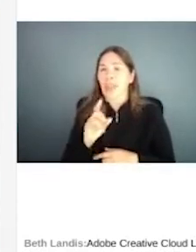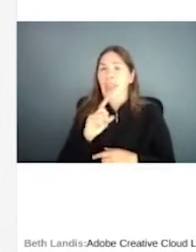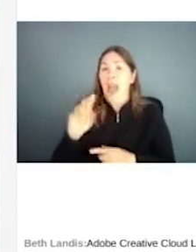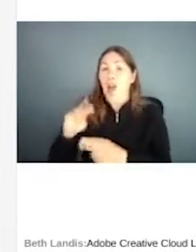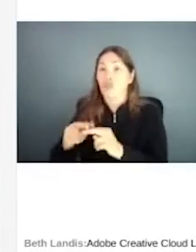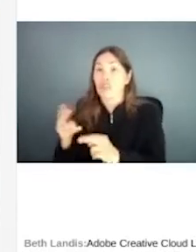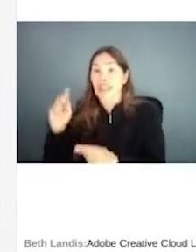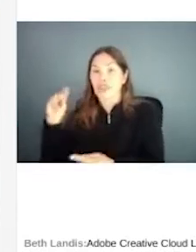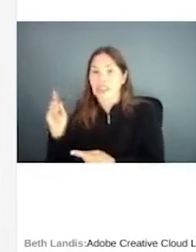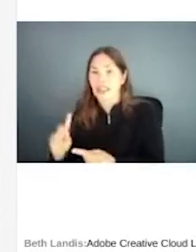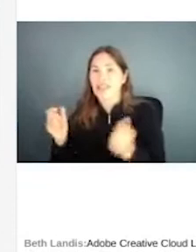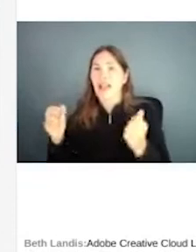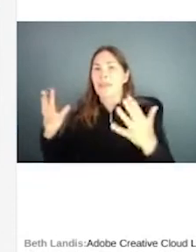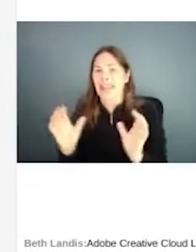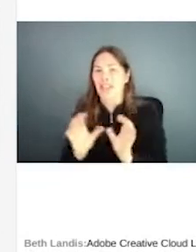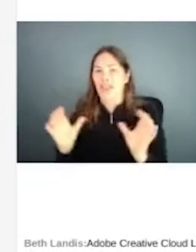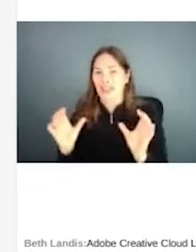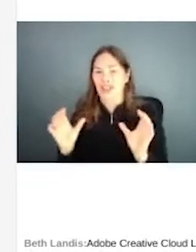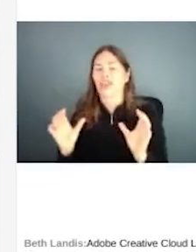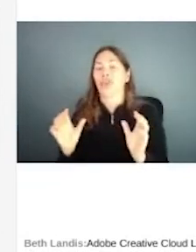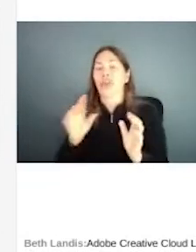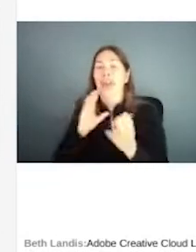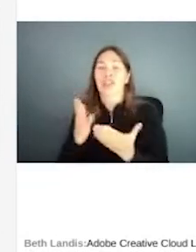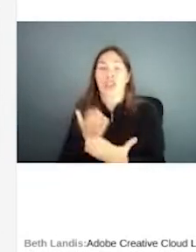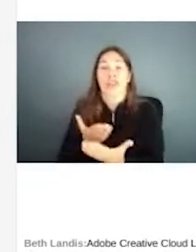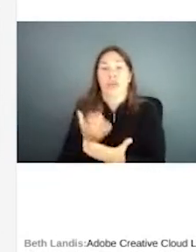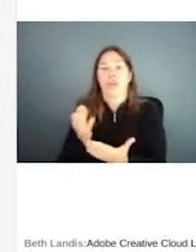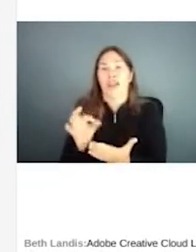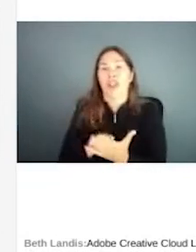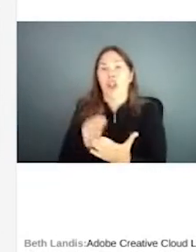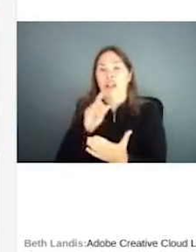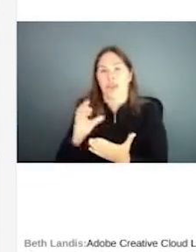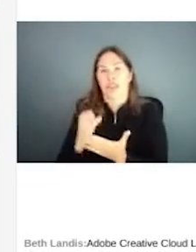the number of credentials that are serving as proof of learning for the course.